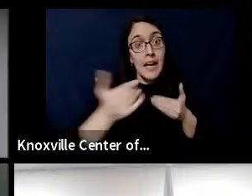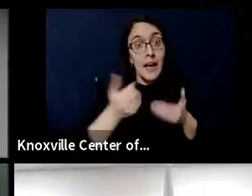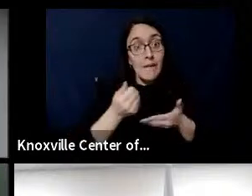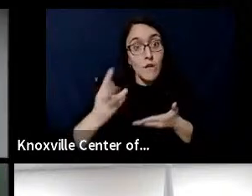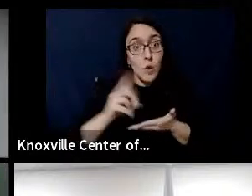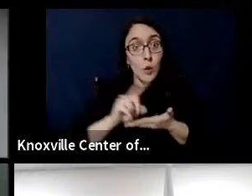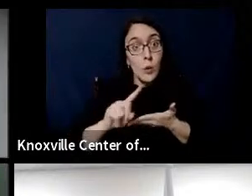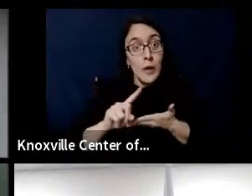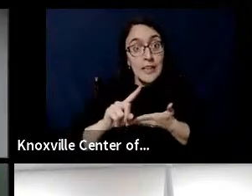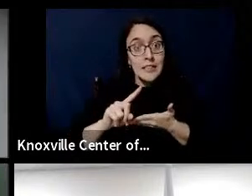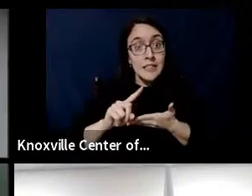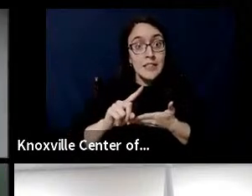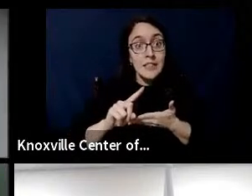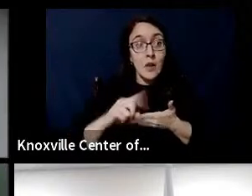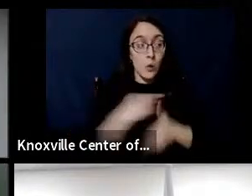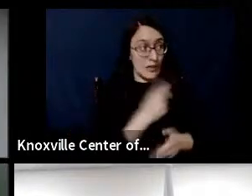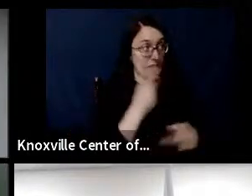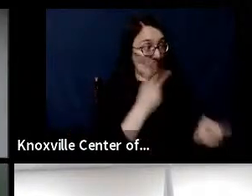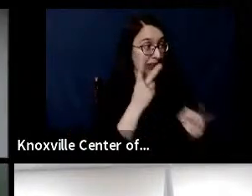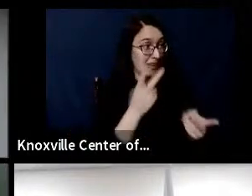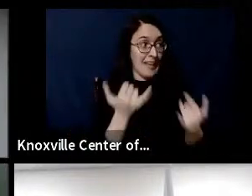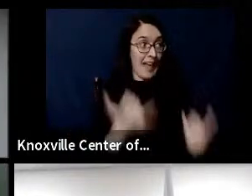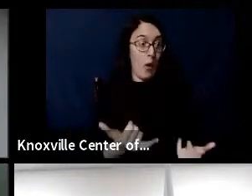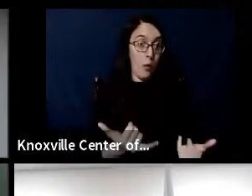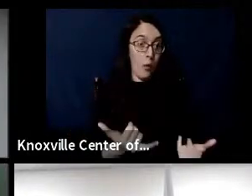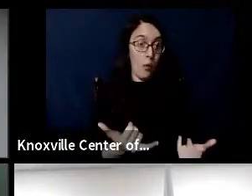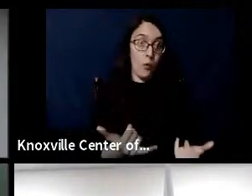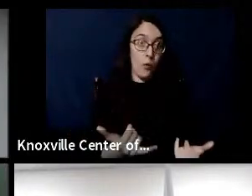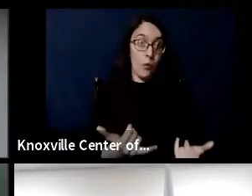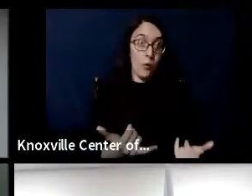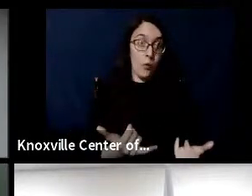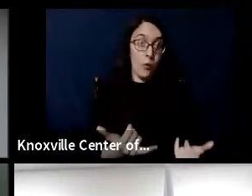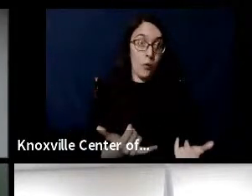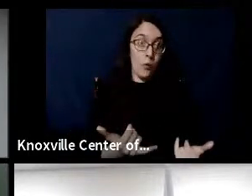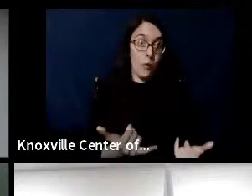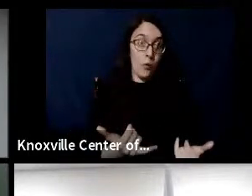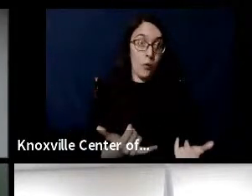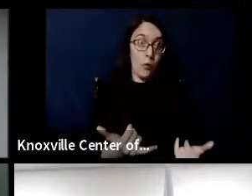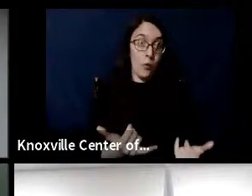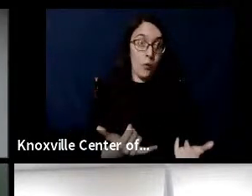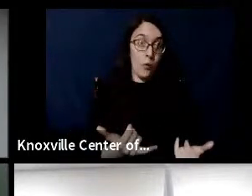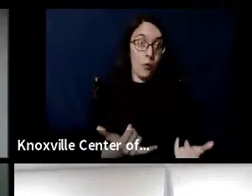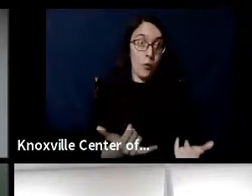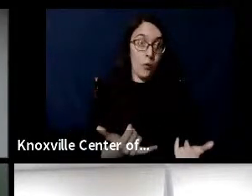these types of numbers. And so, back to kind of